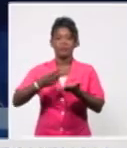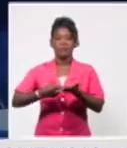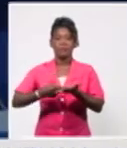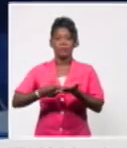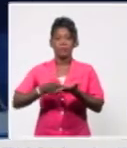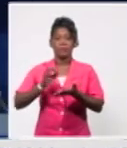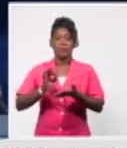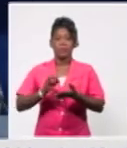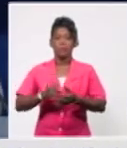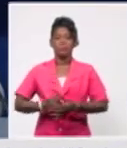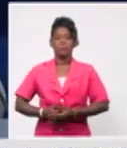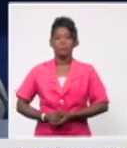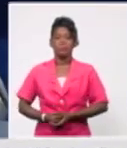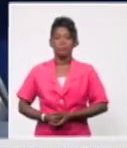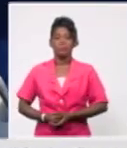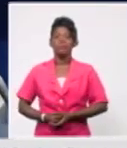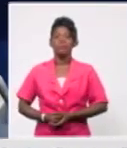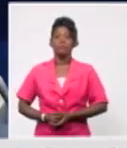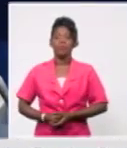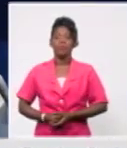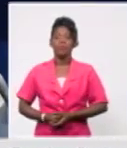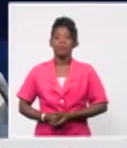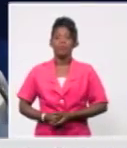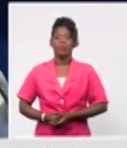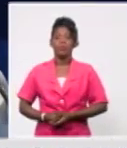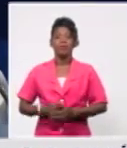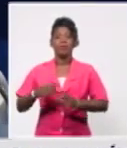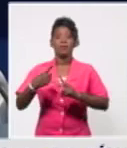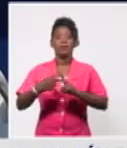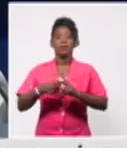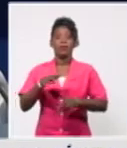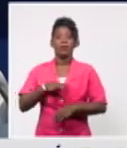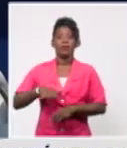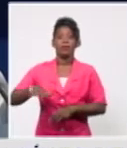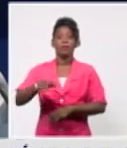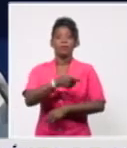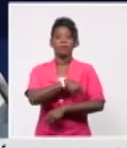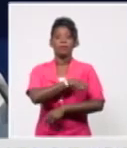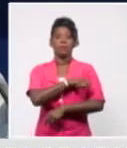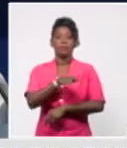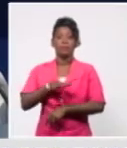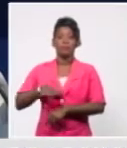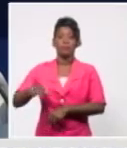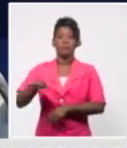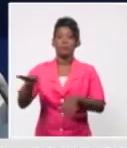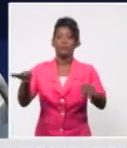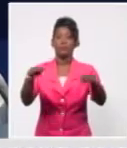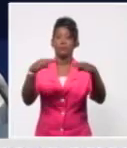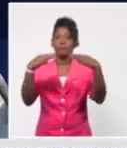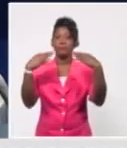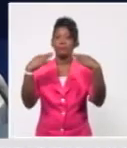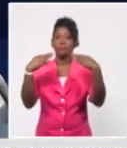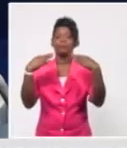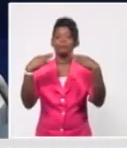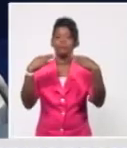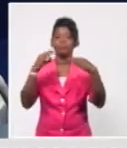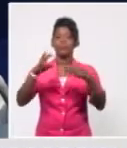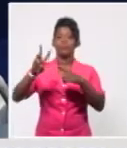language interpreter, and good morning to everyone tuned in to this briefing.